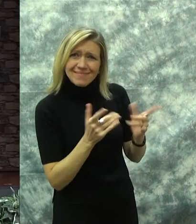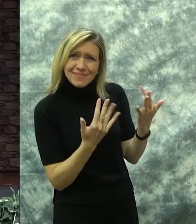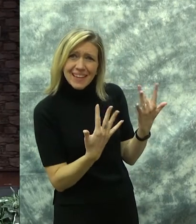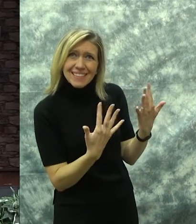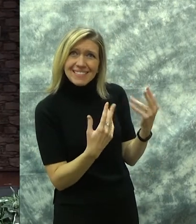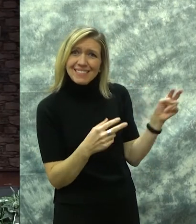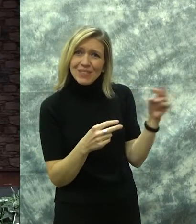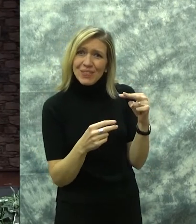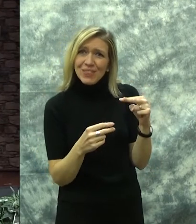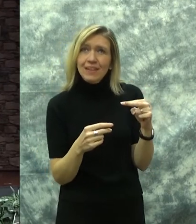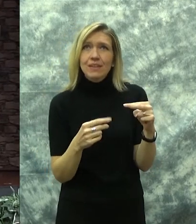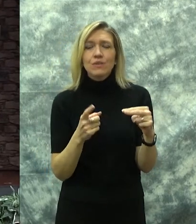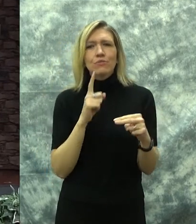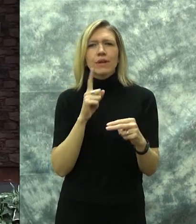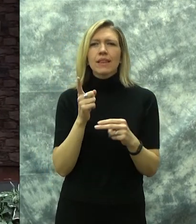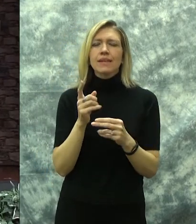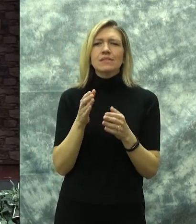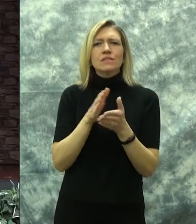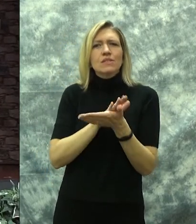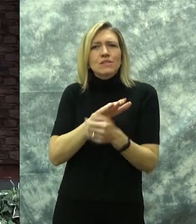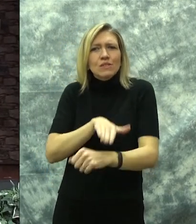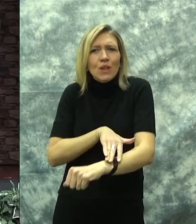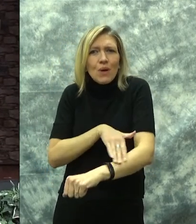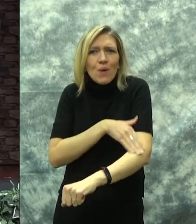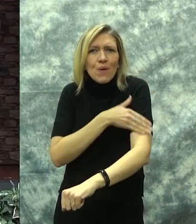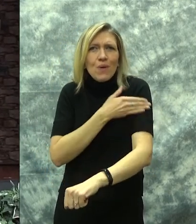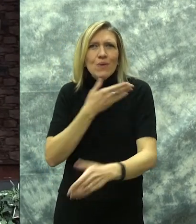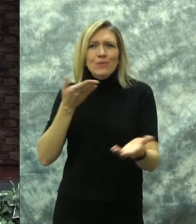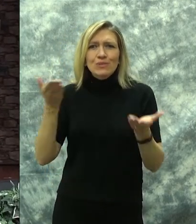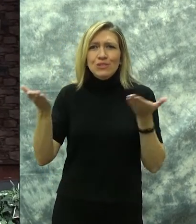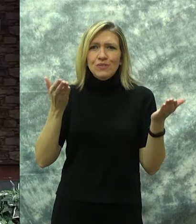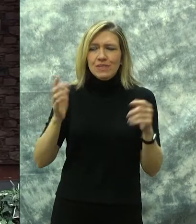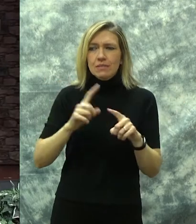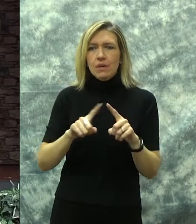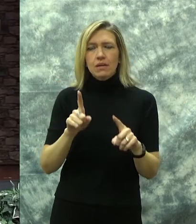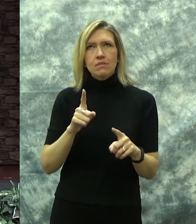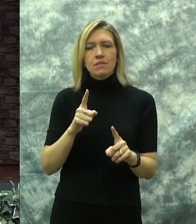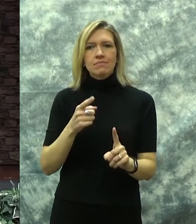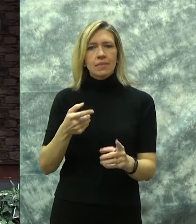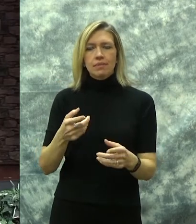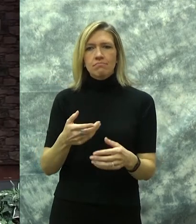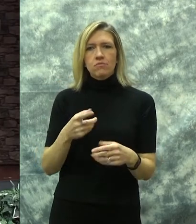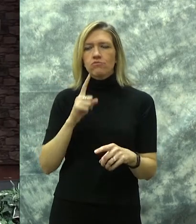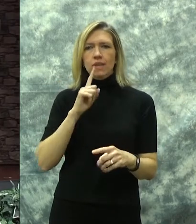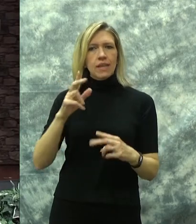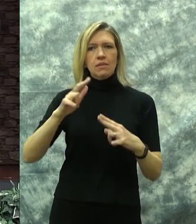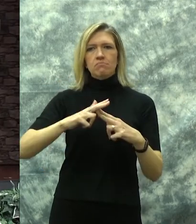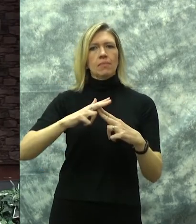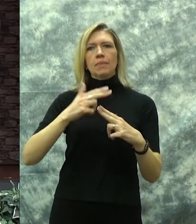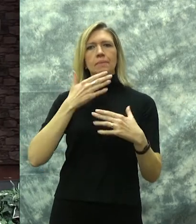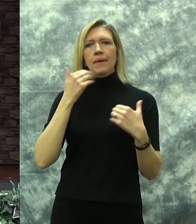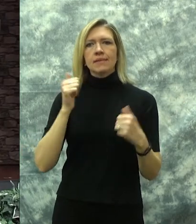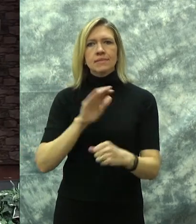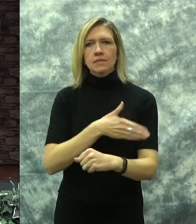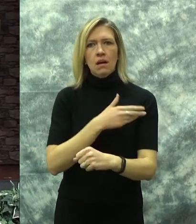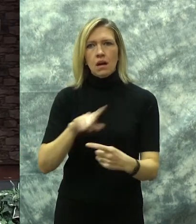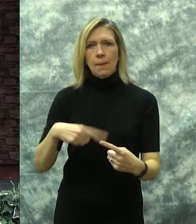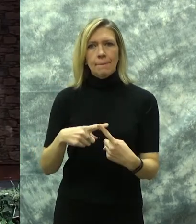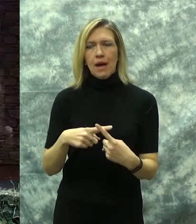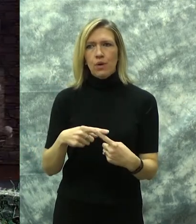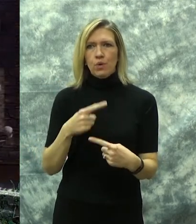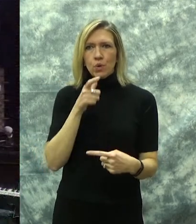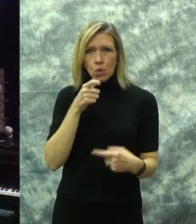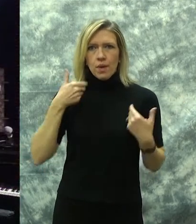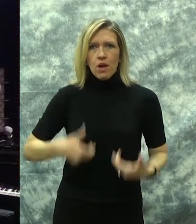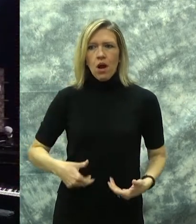very subtle, slow start to the service, but probably the single greatest song written about who we are and what we believe, One Power by Daniel Nahmod. So grateful